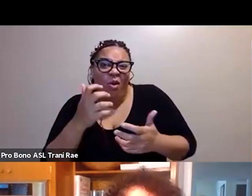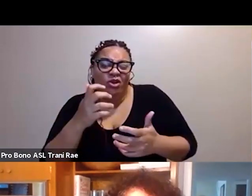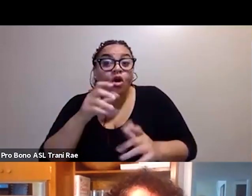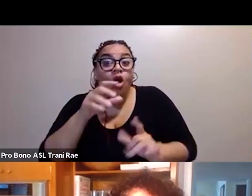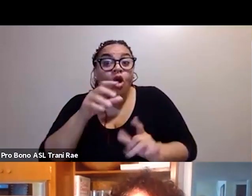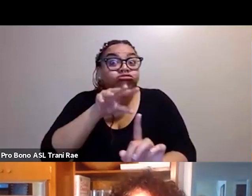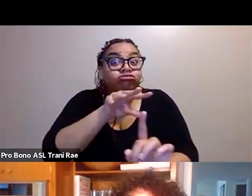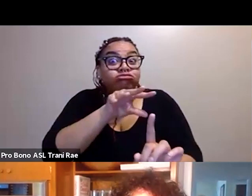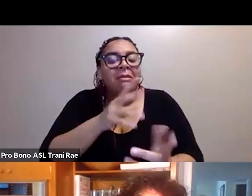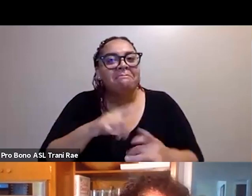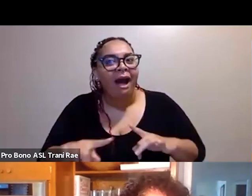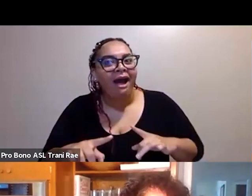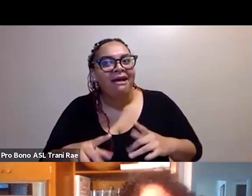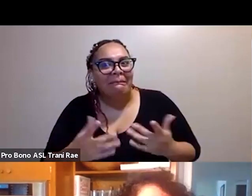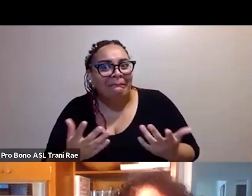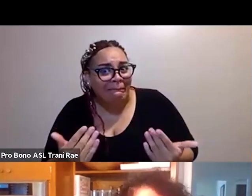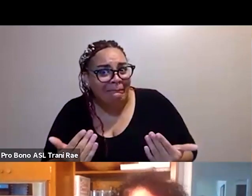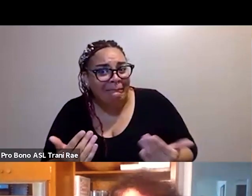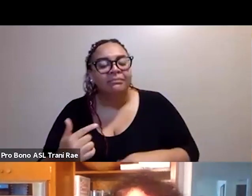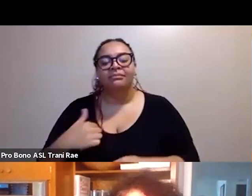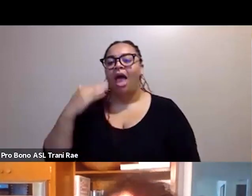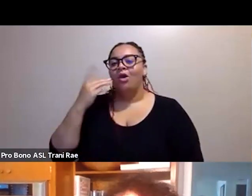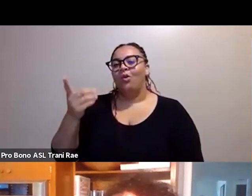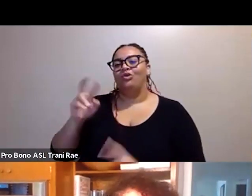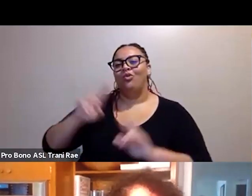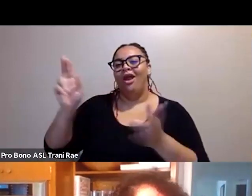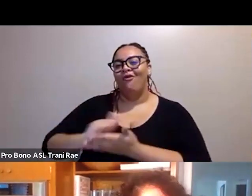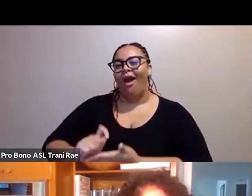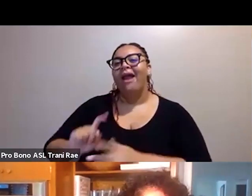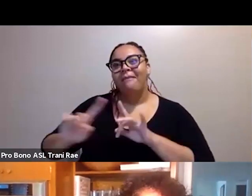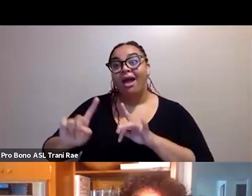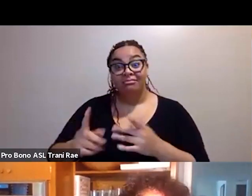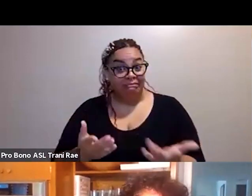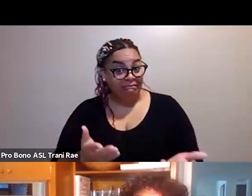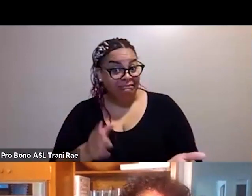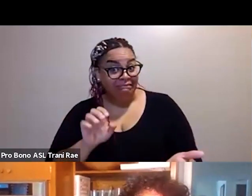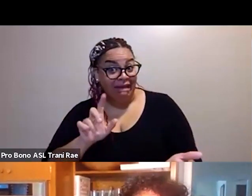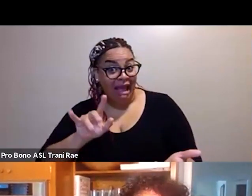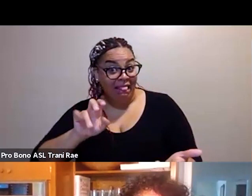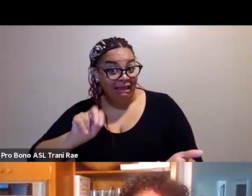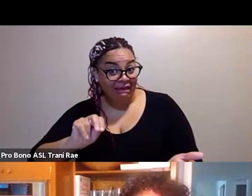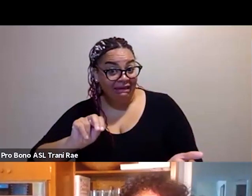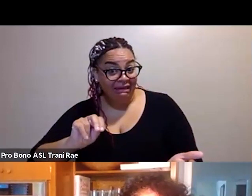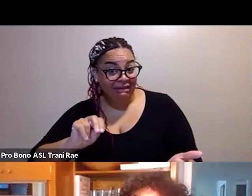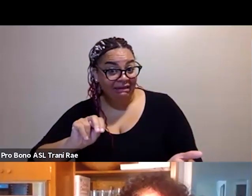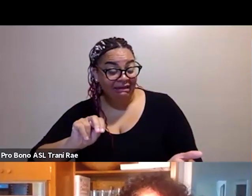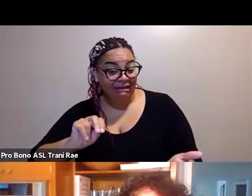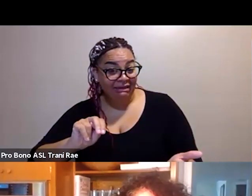might be anxious to get to the writing. So I know she's anxious to get to teaching. Eileen, do you have any final thoughts?